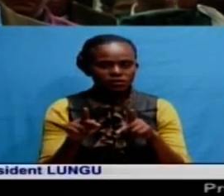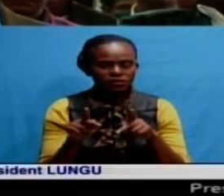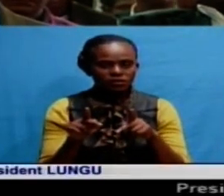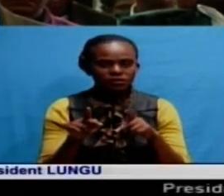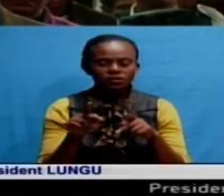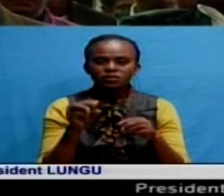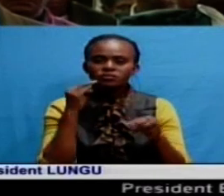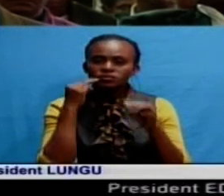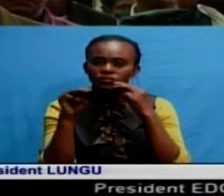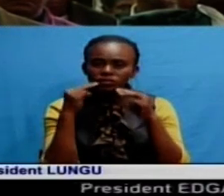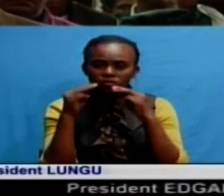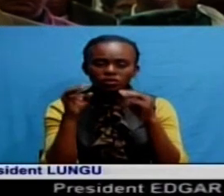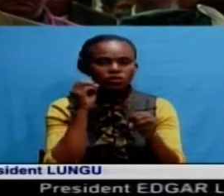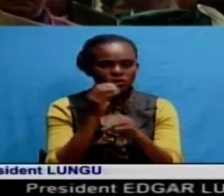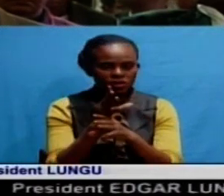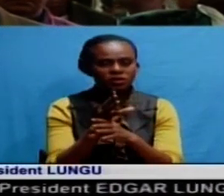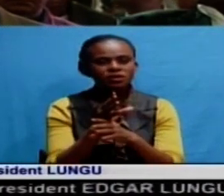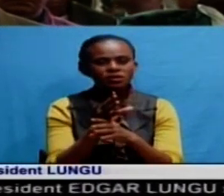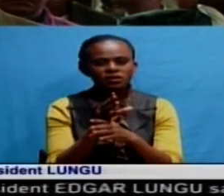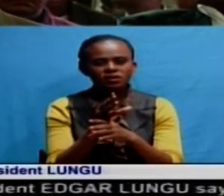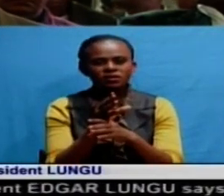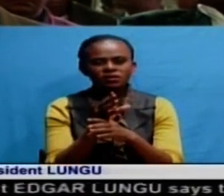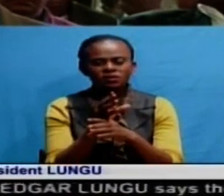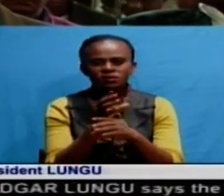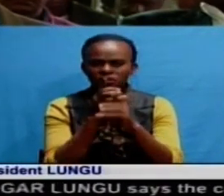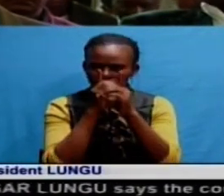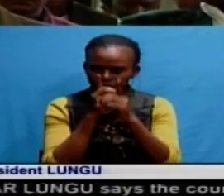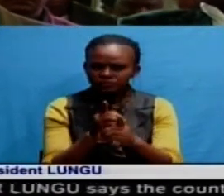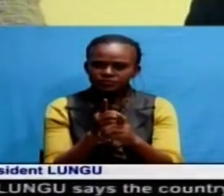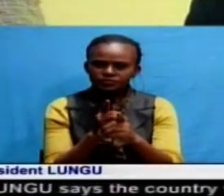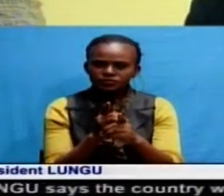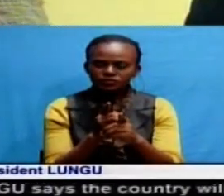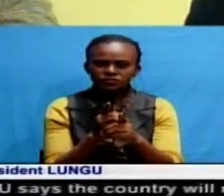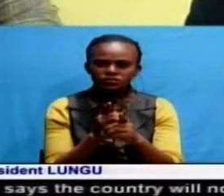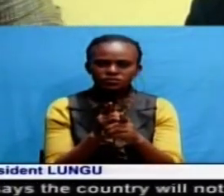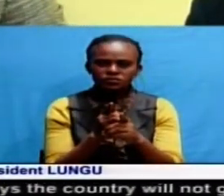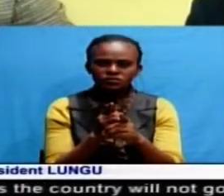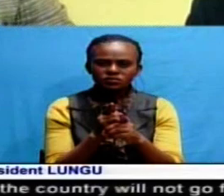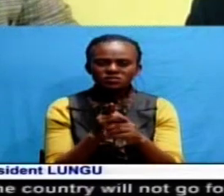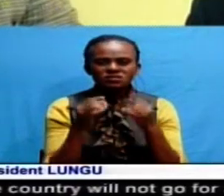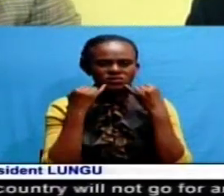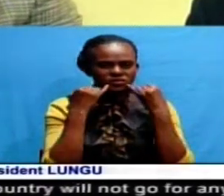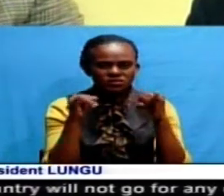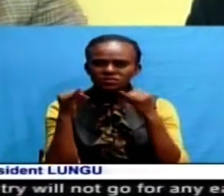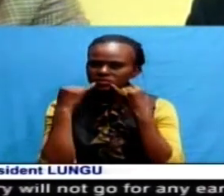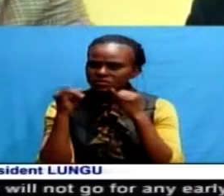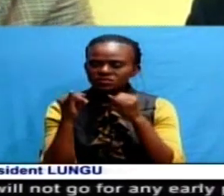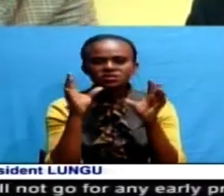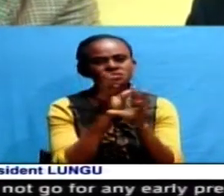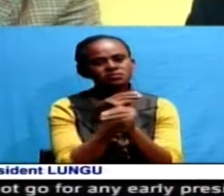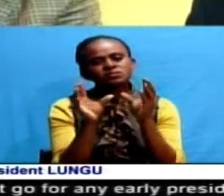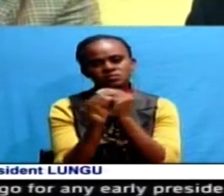that particular party, which started celebrating even before he had advance information, he sneaked out of